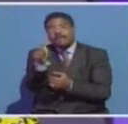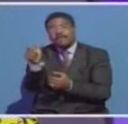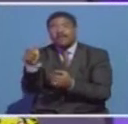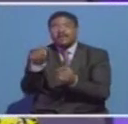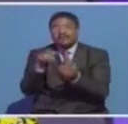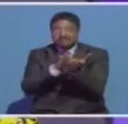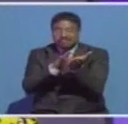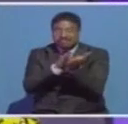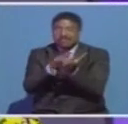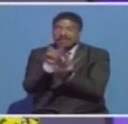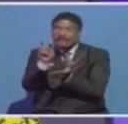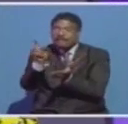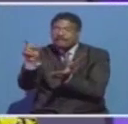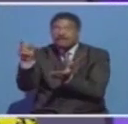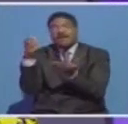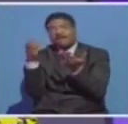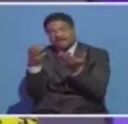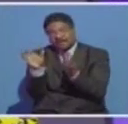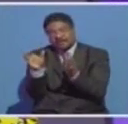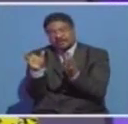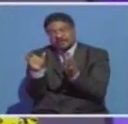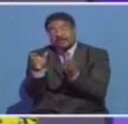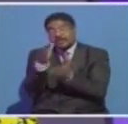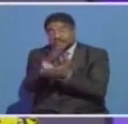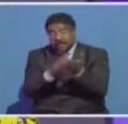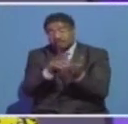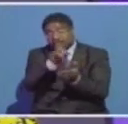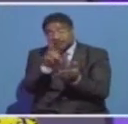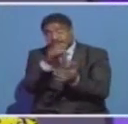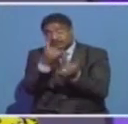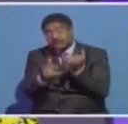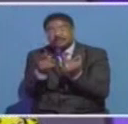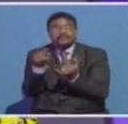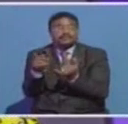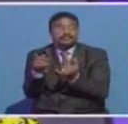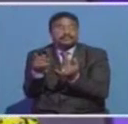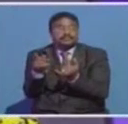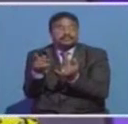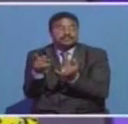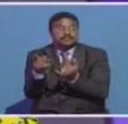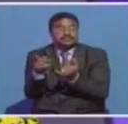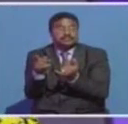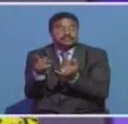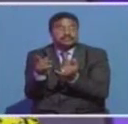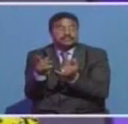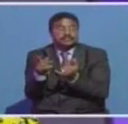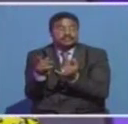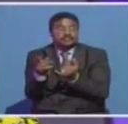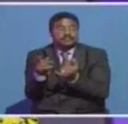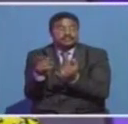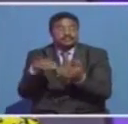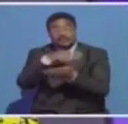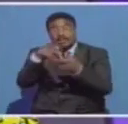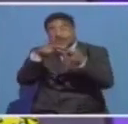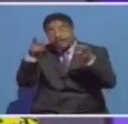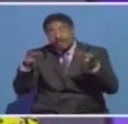Africa Development Bank. We received some pesticide worth about $500,000 US, and the whole area on the Copper Belt